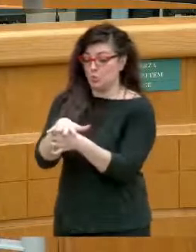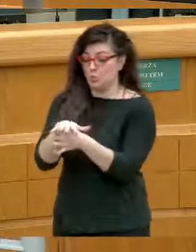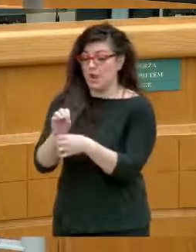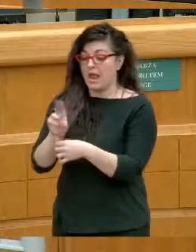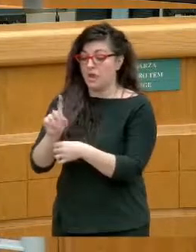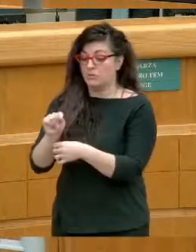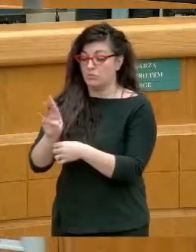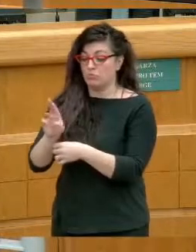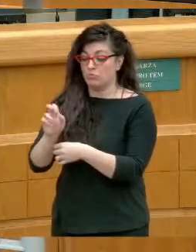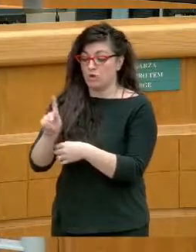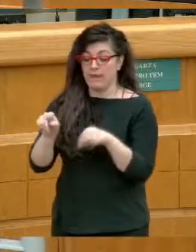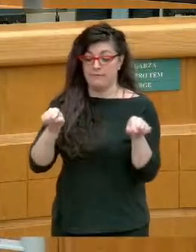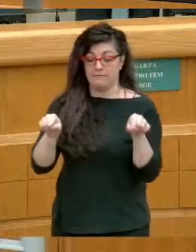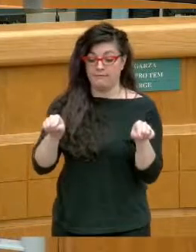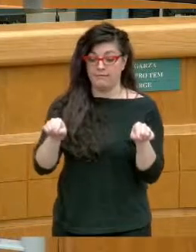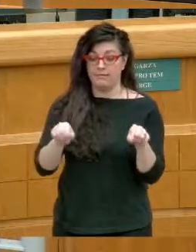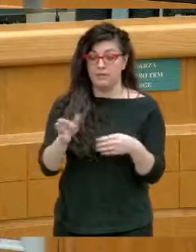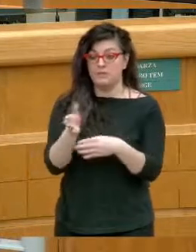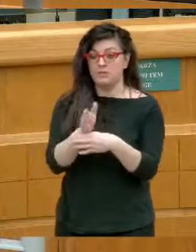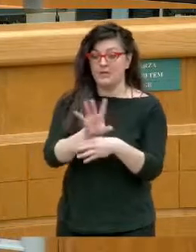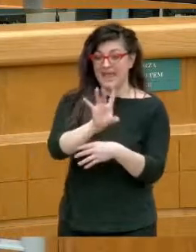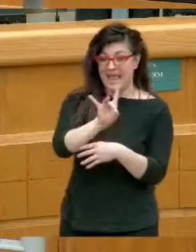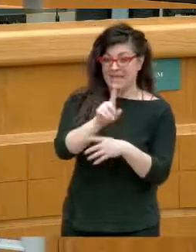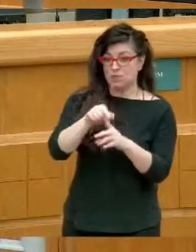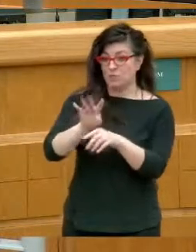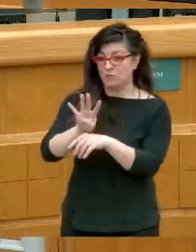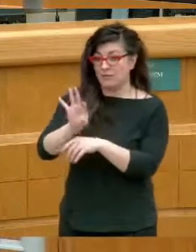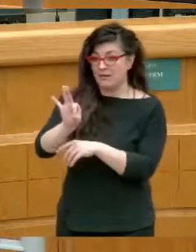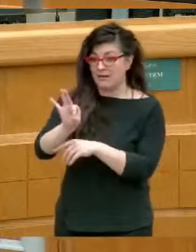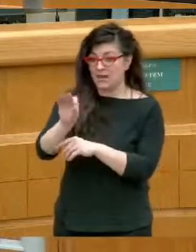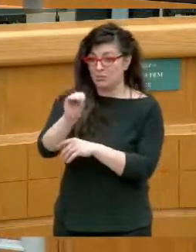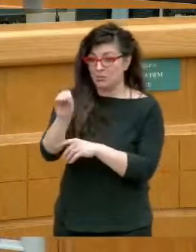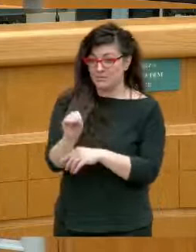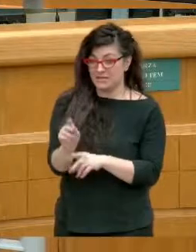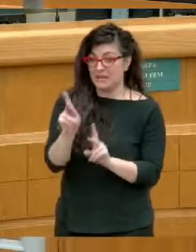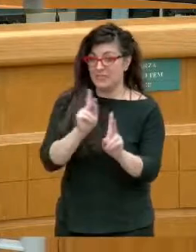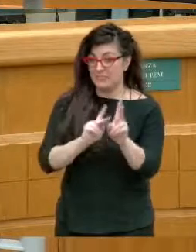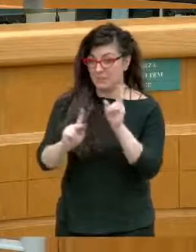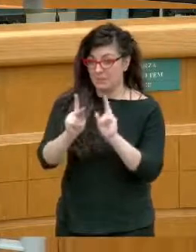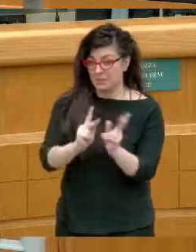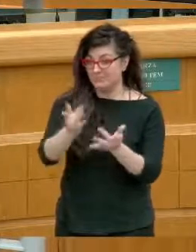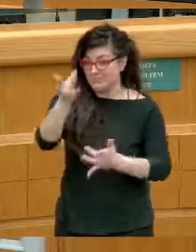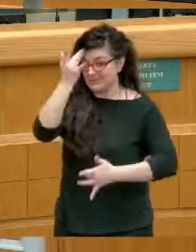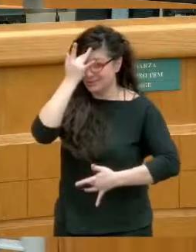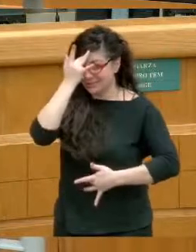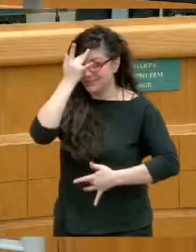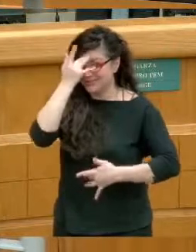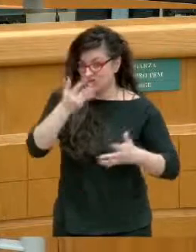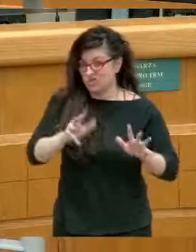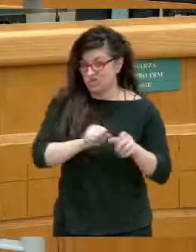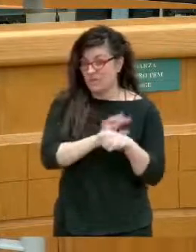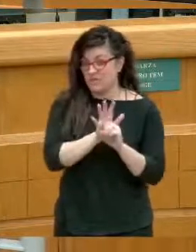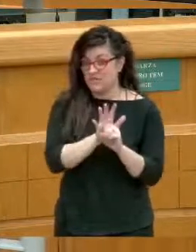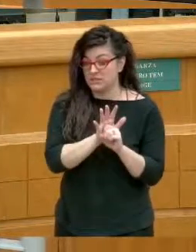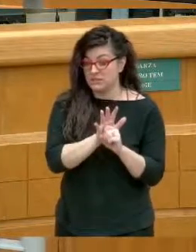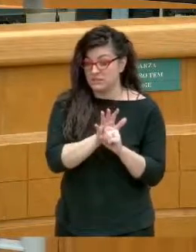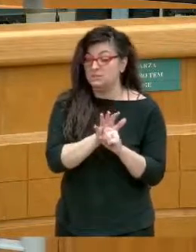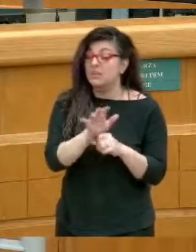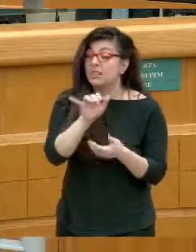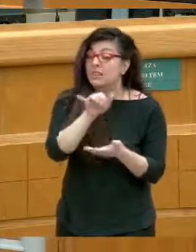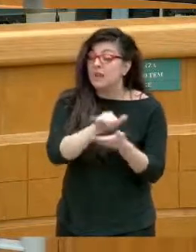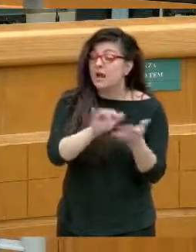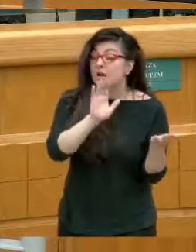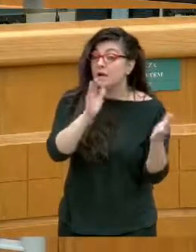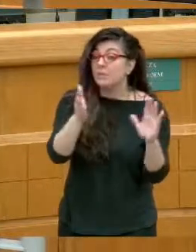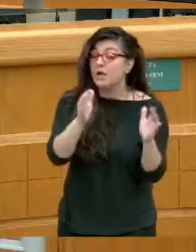and 49% of the people involved have tested positive for COVID-19. And we can compare that against the Coastal